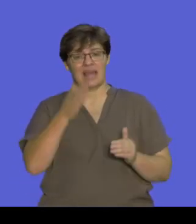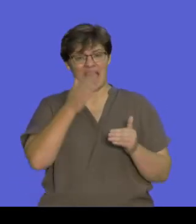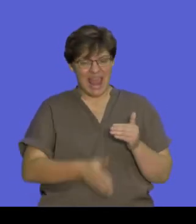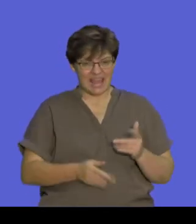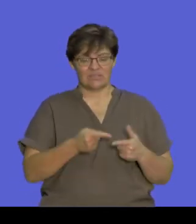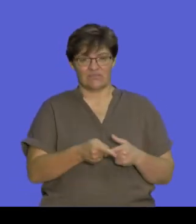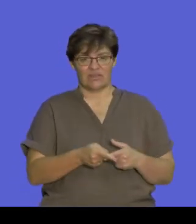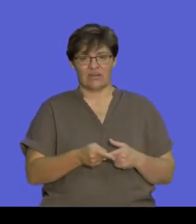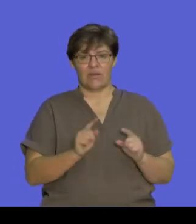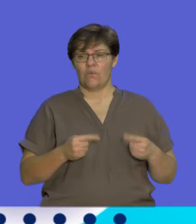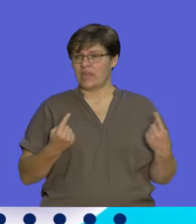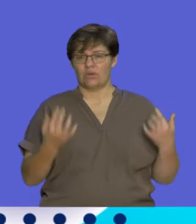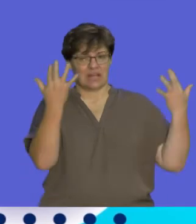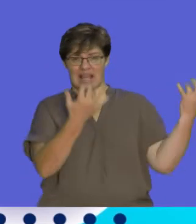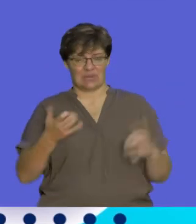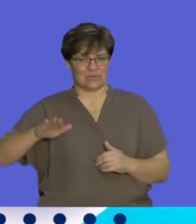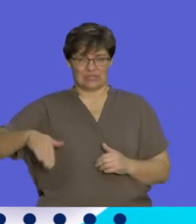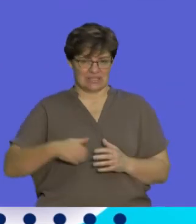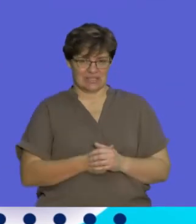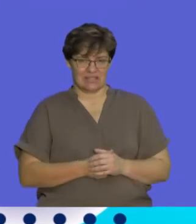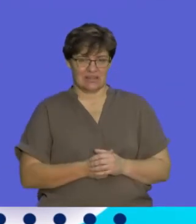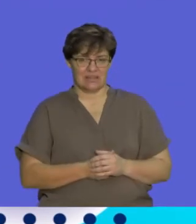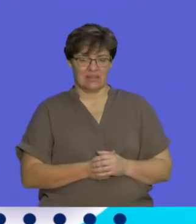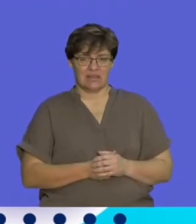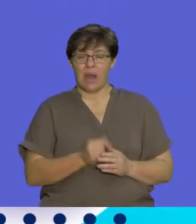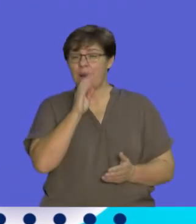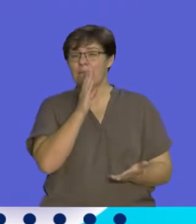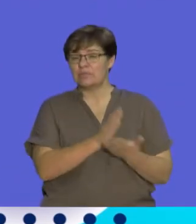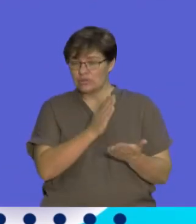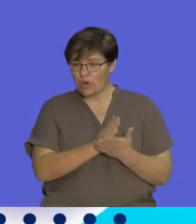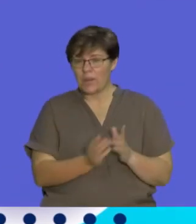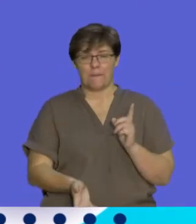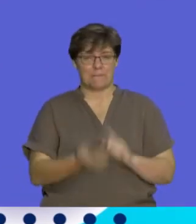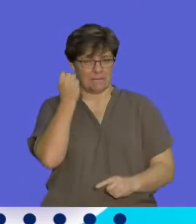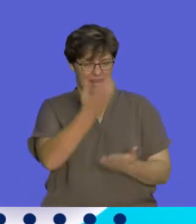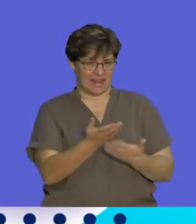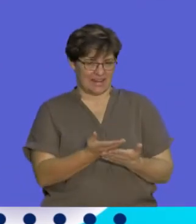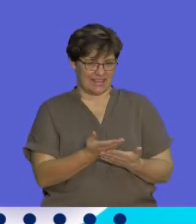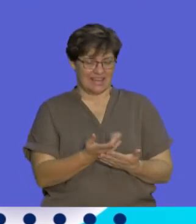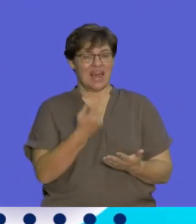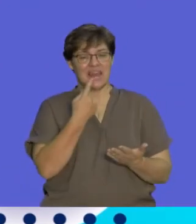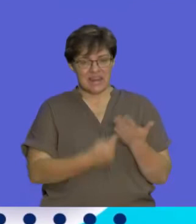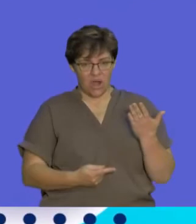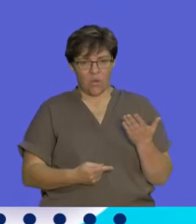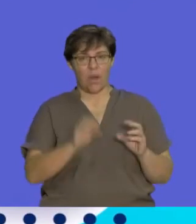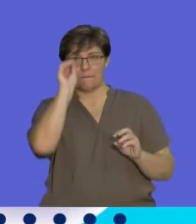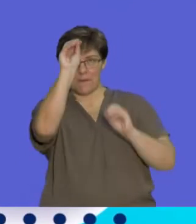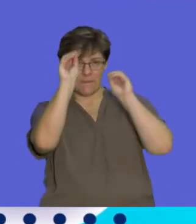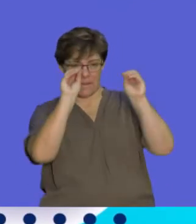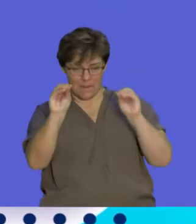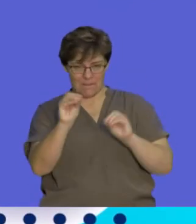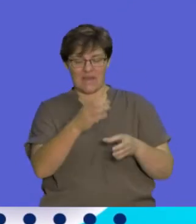without doing those calculations, but I'm sure you can get them. It's just a matter of plugging those values into